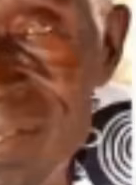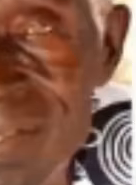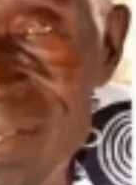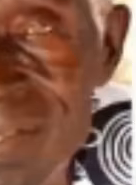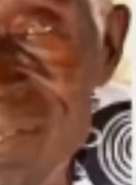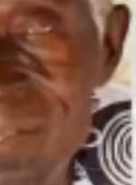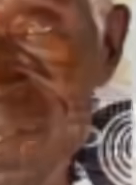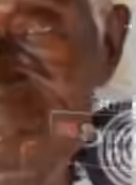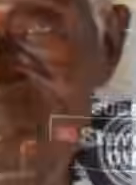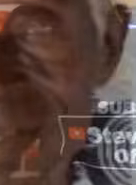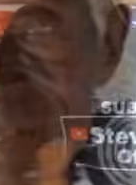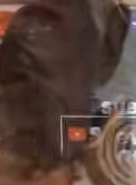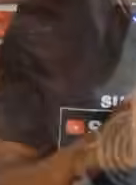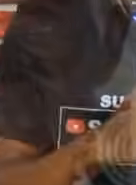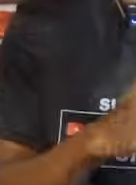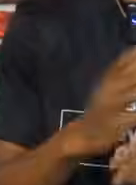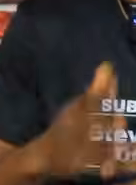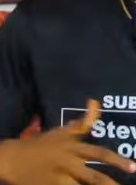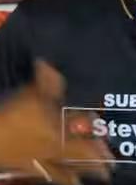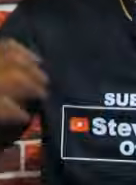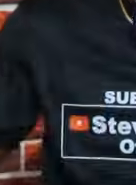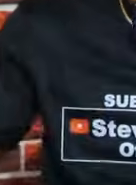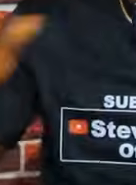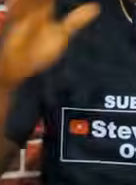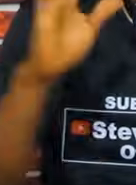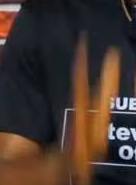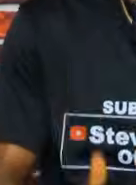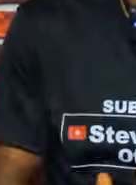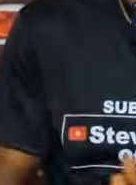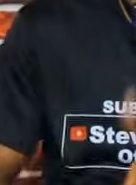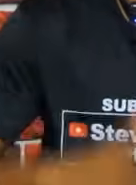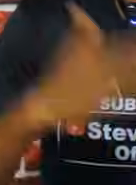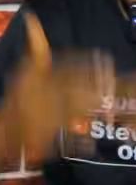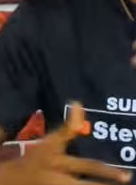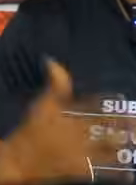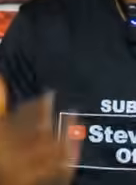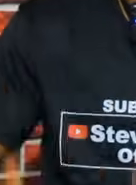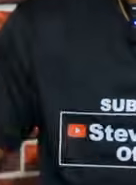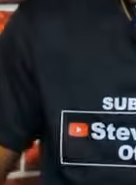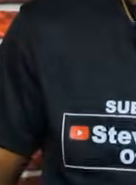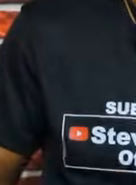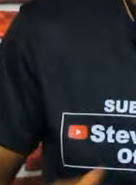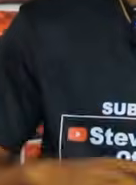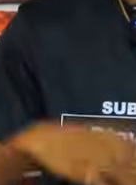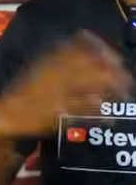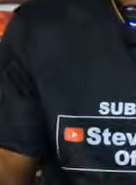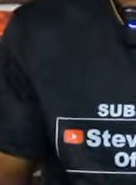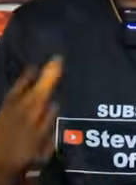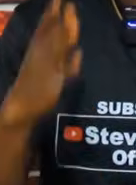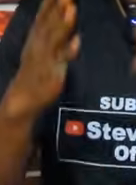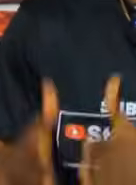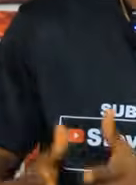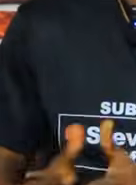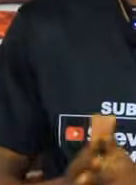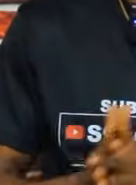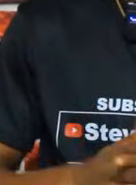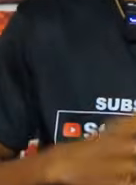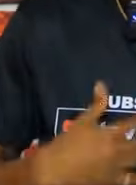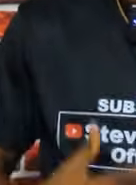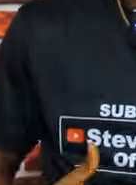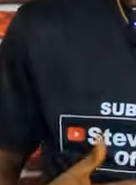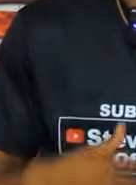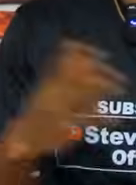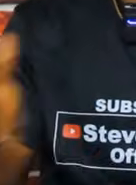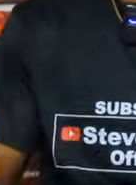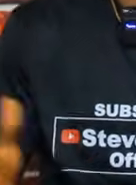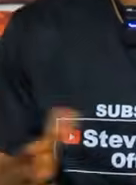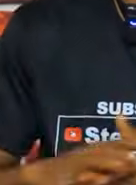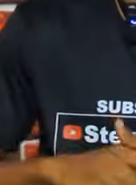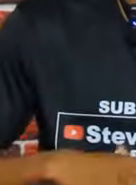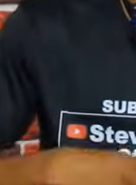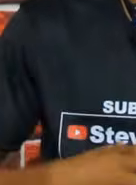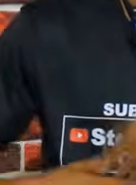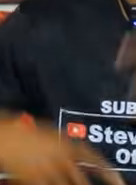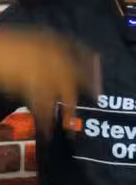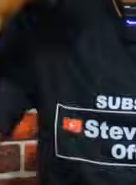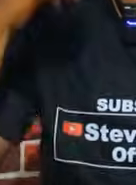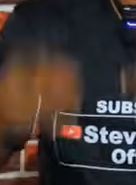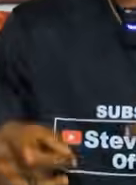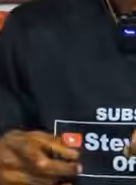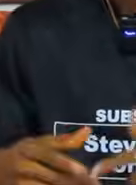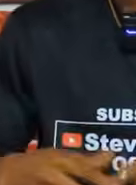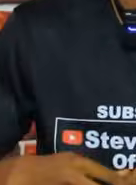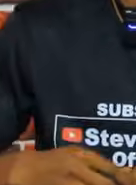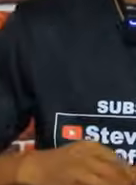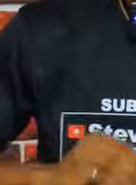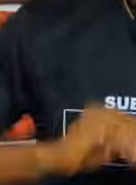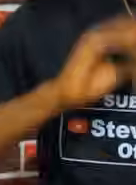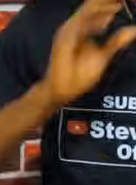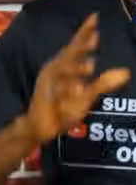on the 17th of next month no agye sɛ me de ebra no ne nka hwɛ akɔ back to videos ne kɔ check some hours ni na me de atɔ mu na me de nka